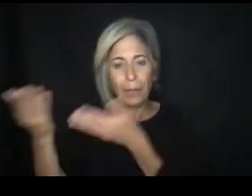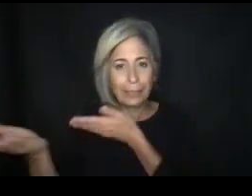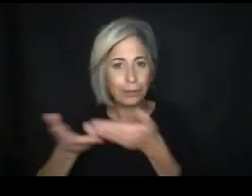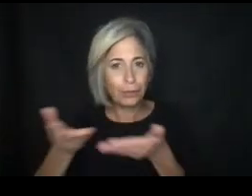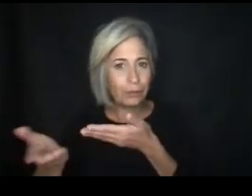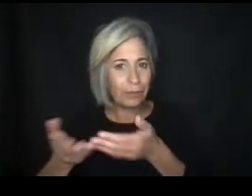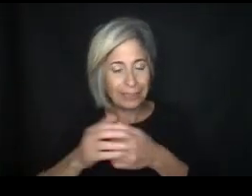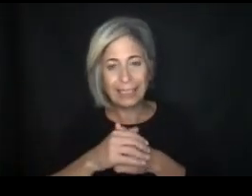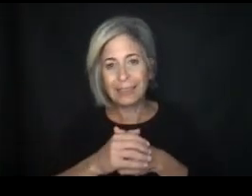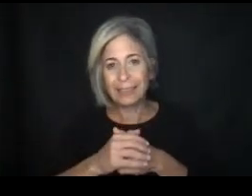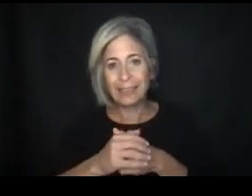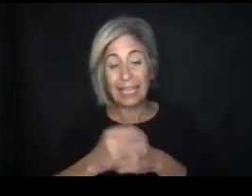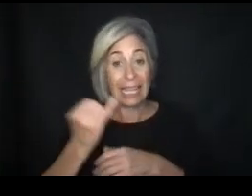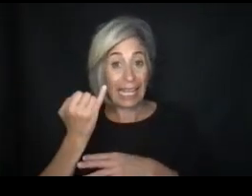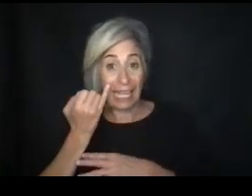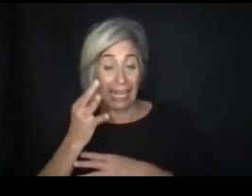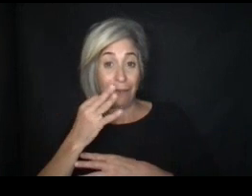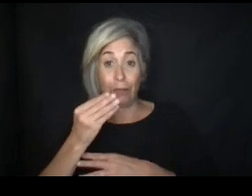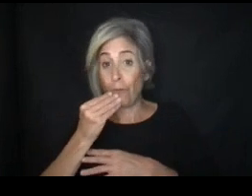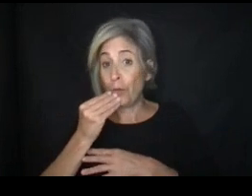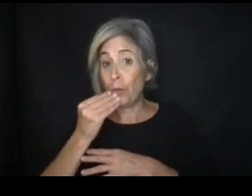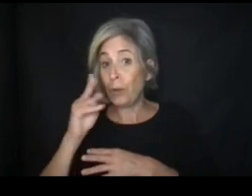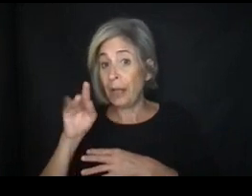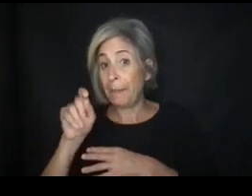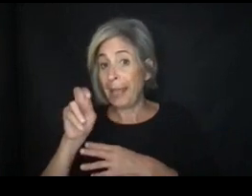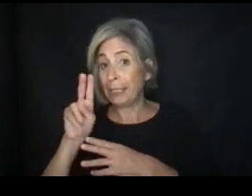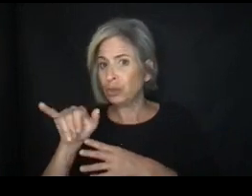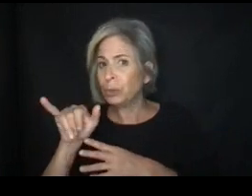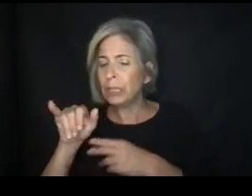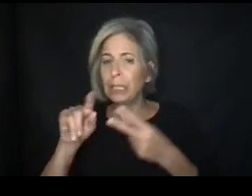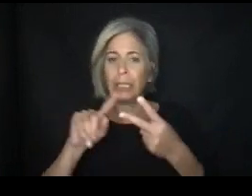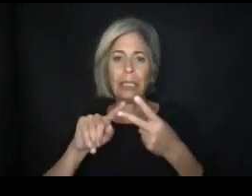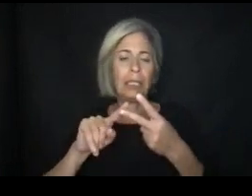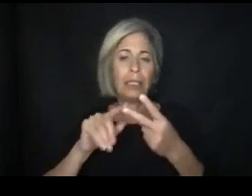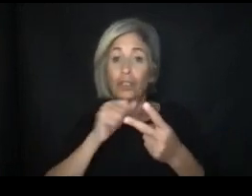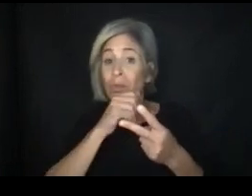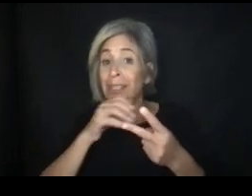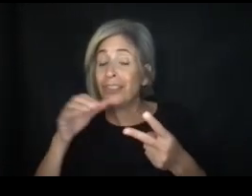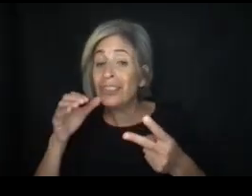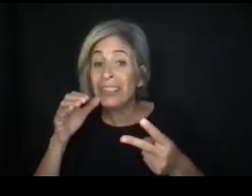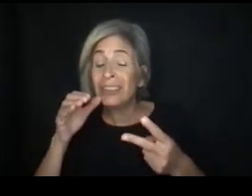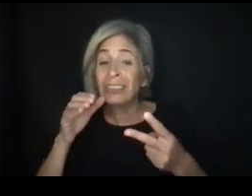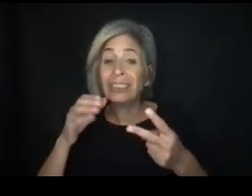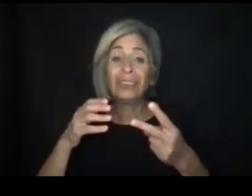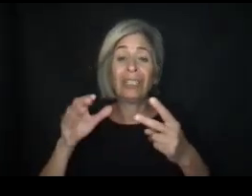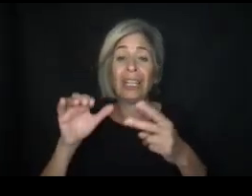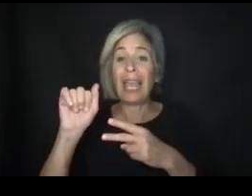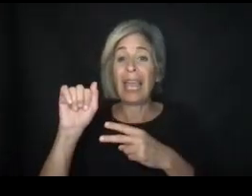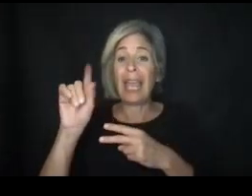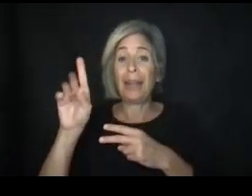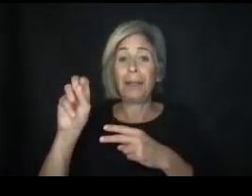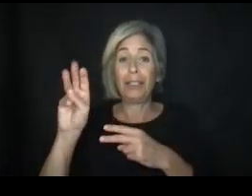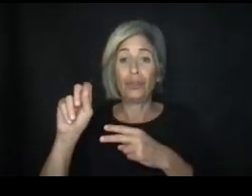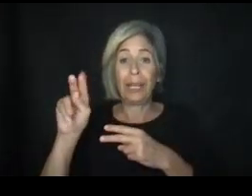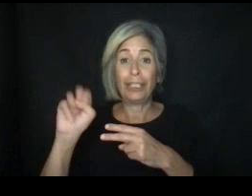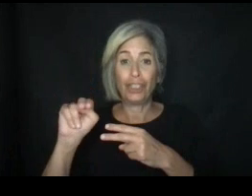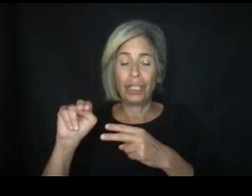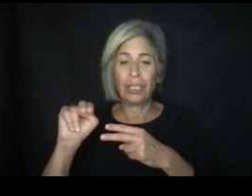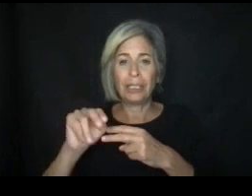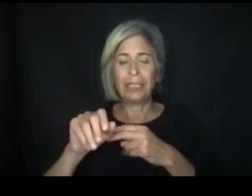services, whether it's a food pantry, whether it's a senior administration, senior